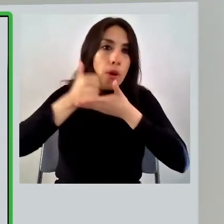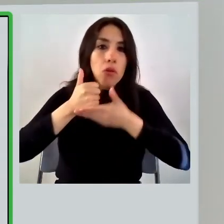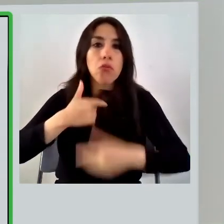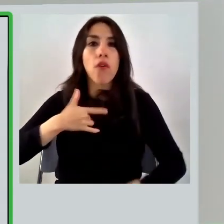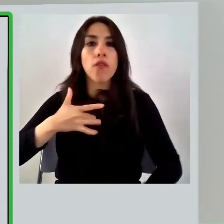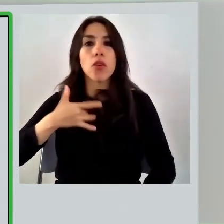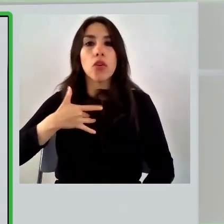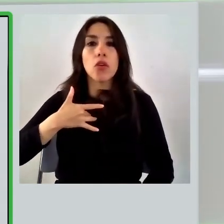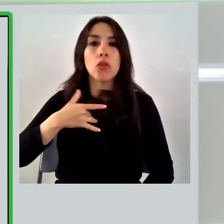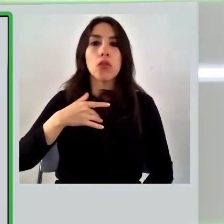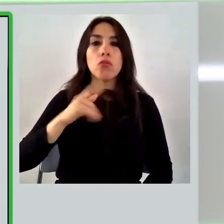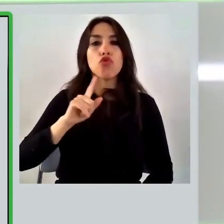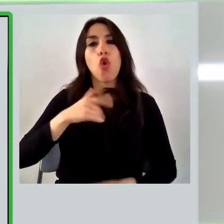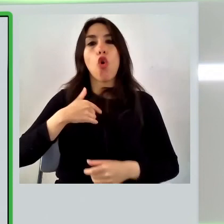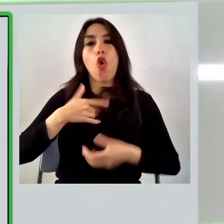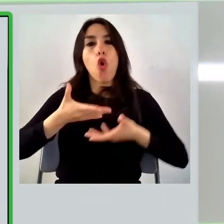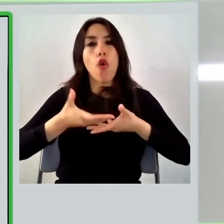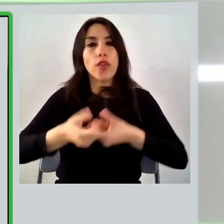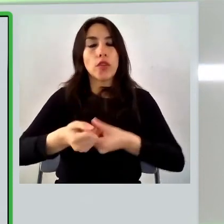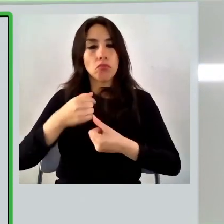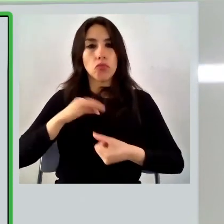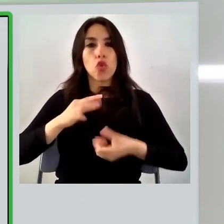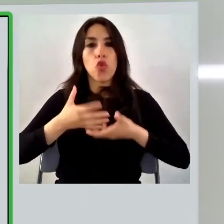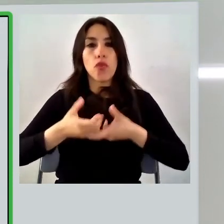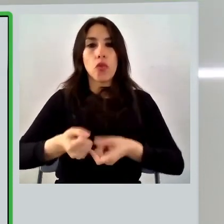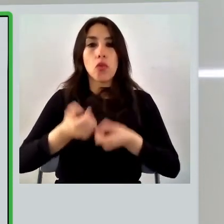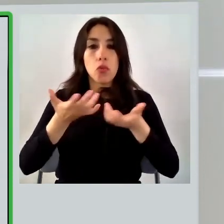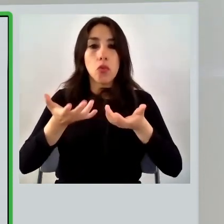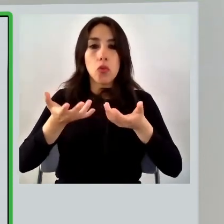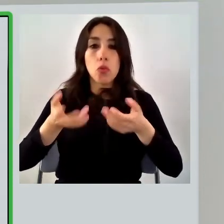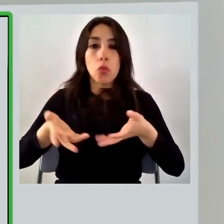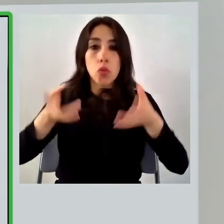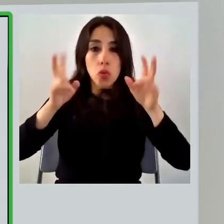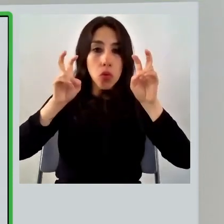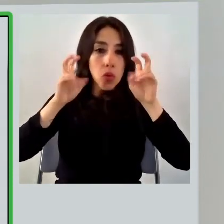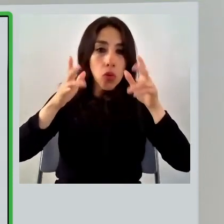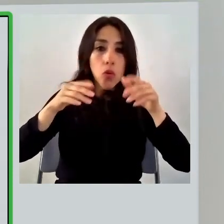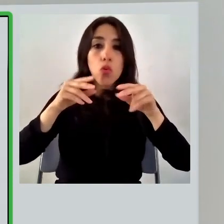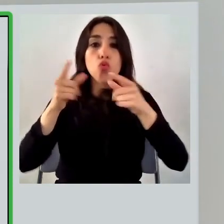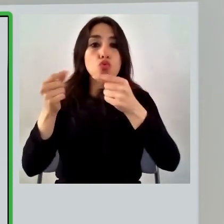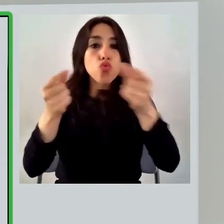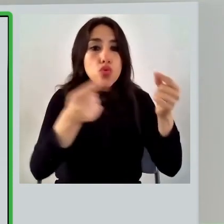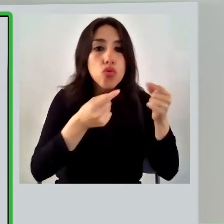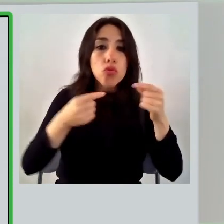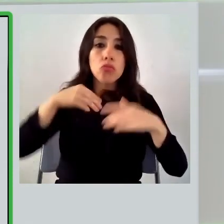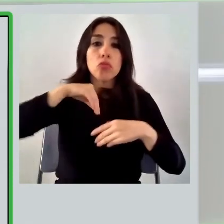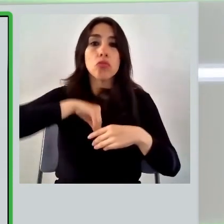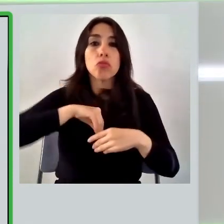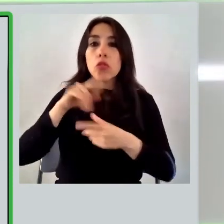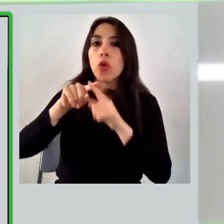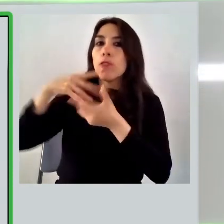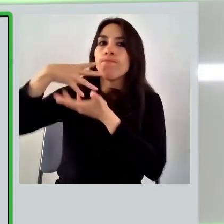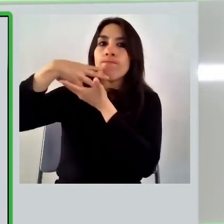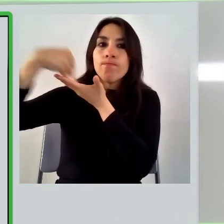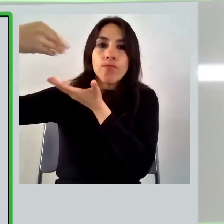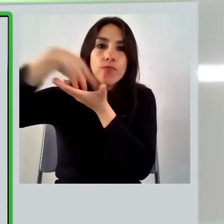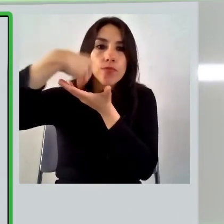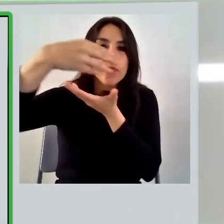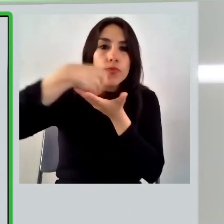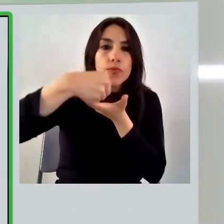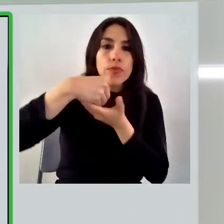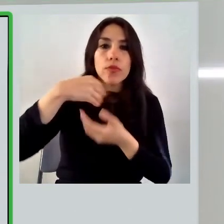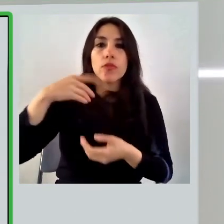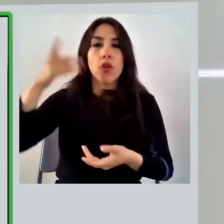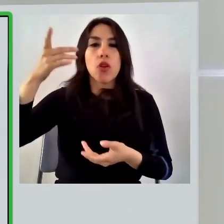specifically for our sample, Brazil, Argentina, and Spain. Next slide. And in terms of the commercial